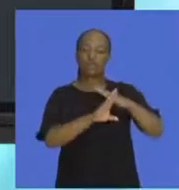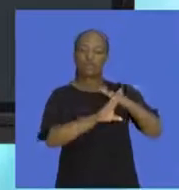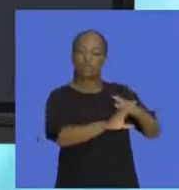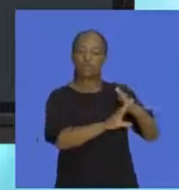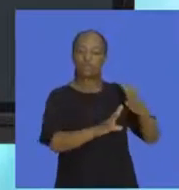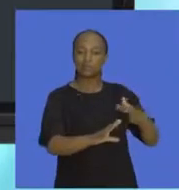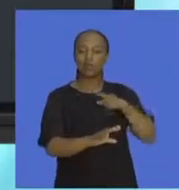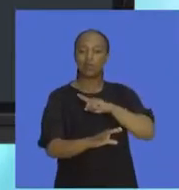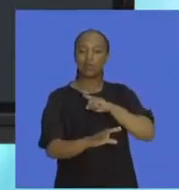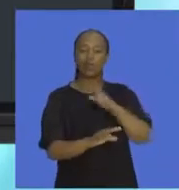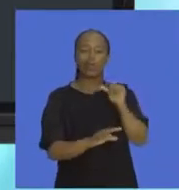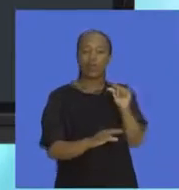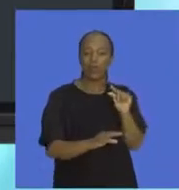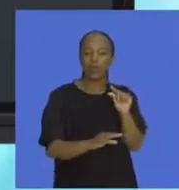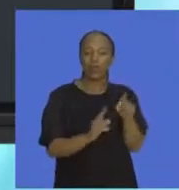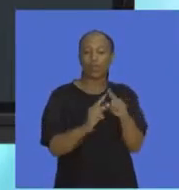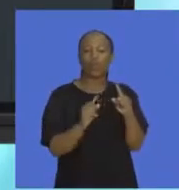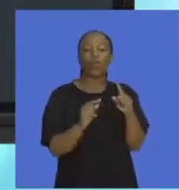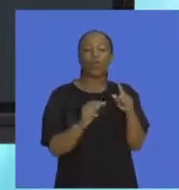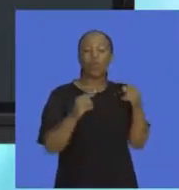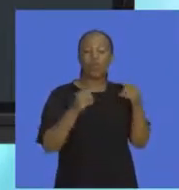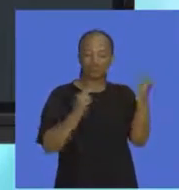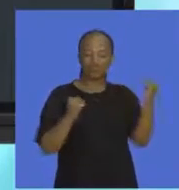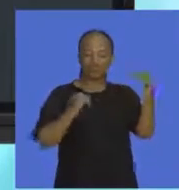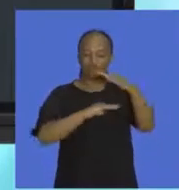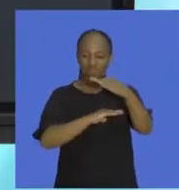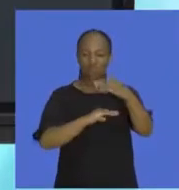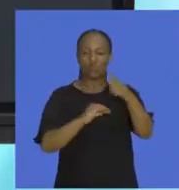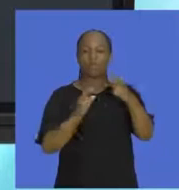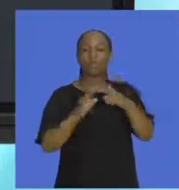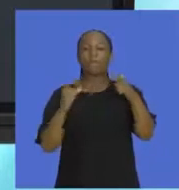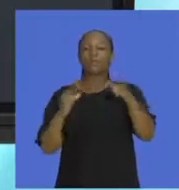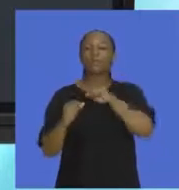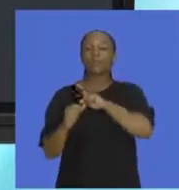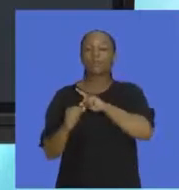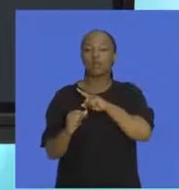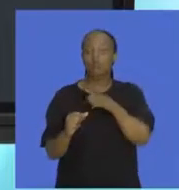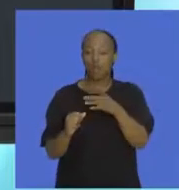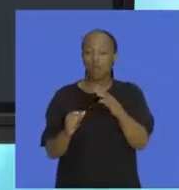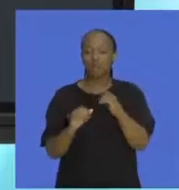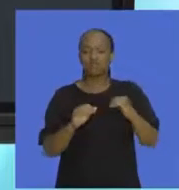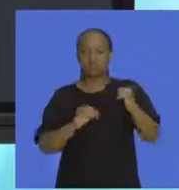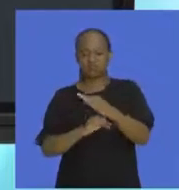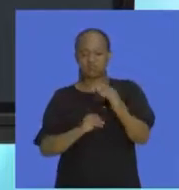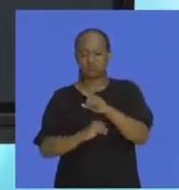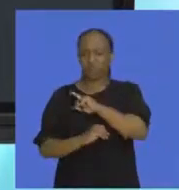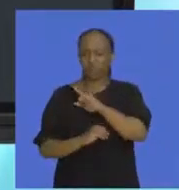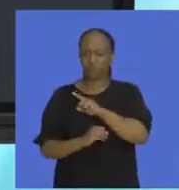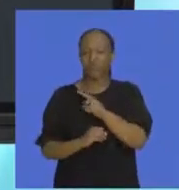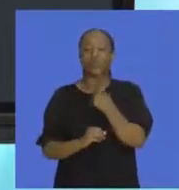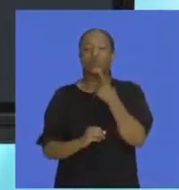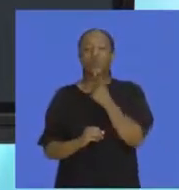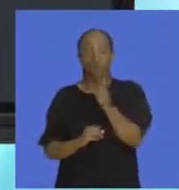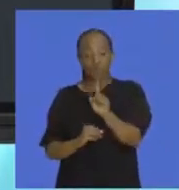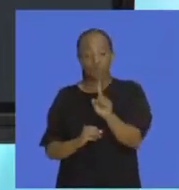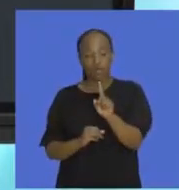that the resistor that has got the smallest resistance in the parallel combination will have the greatest current passing through it. Why is